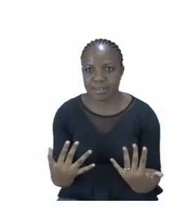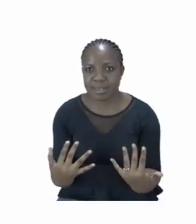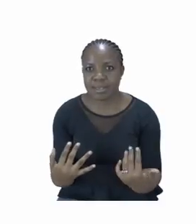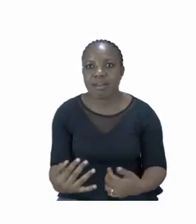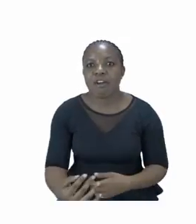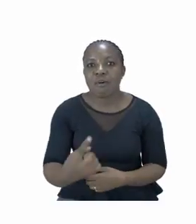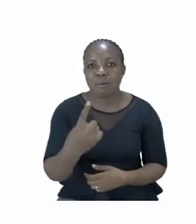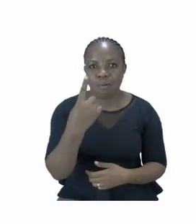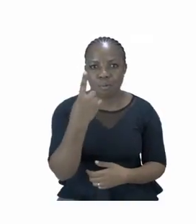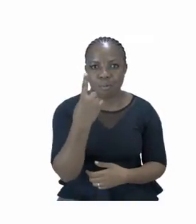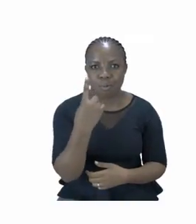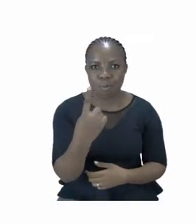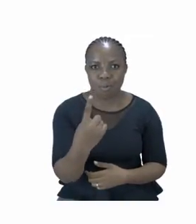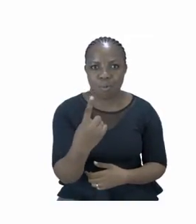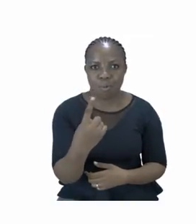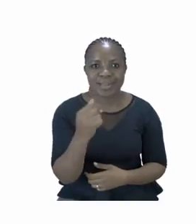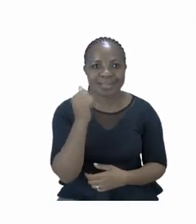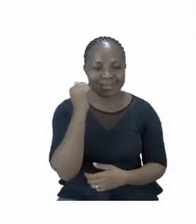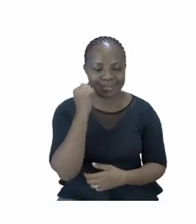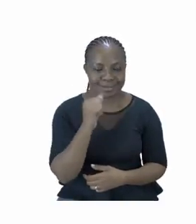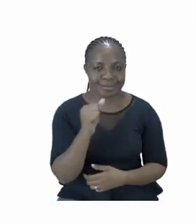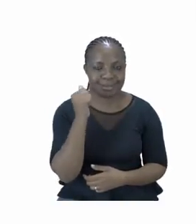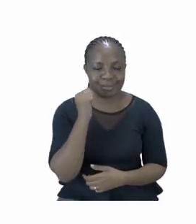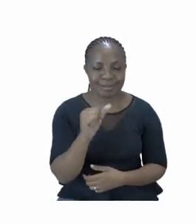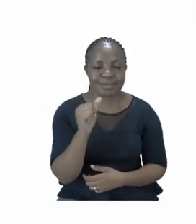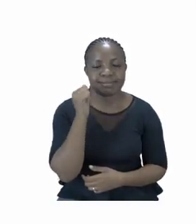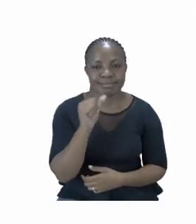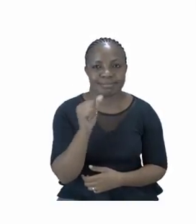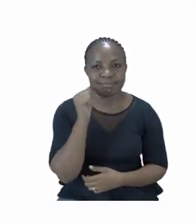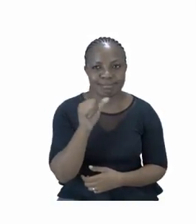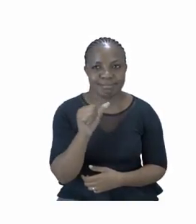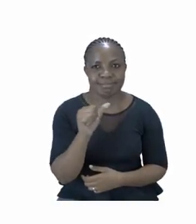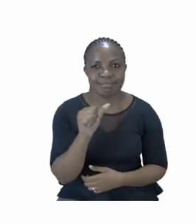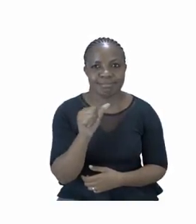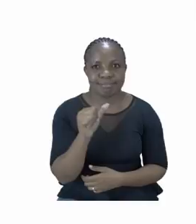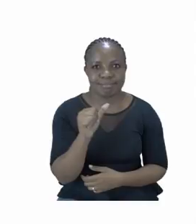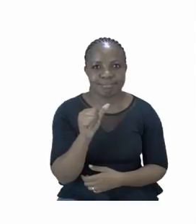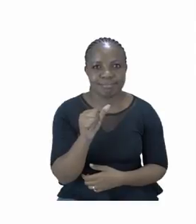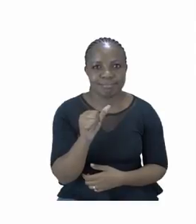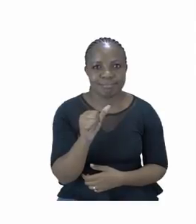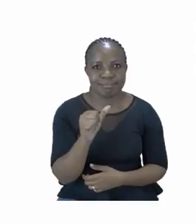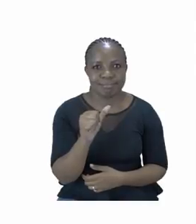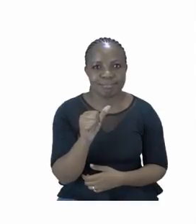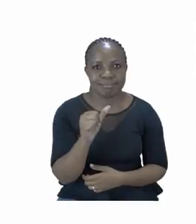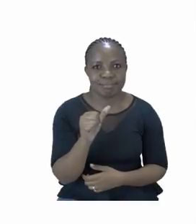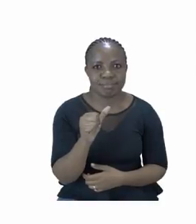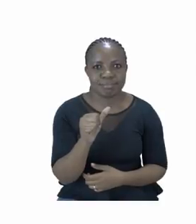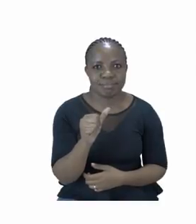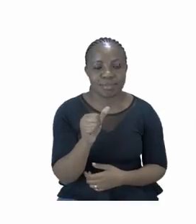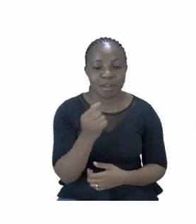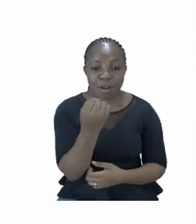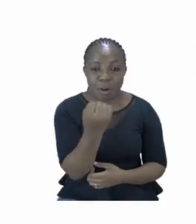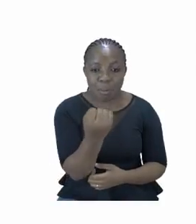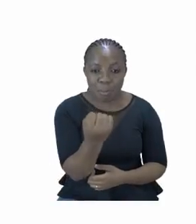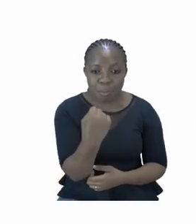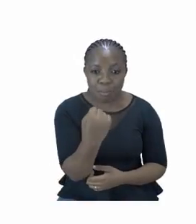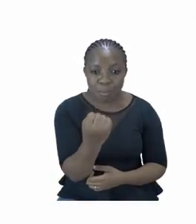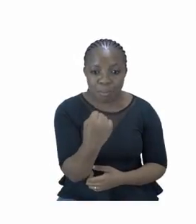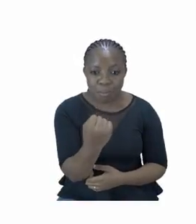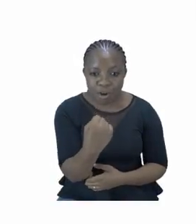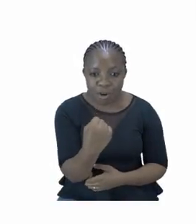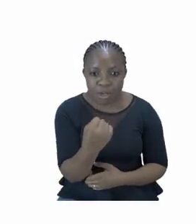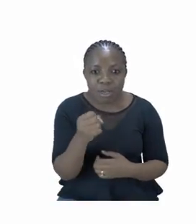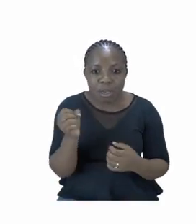1 yellow ball. How many balls are there all